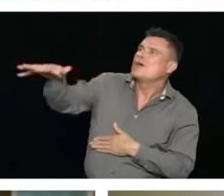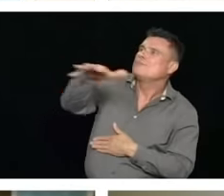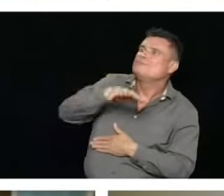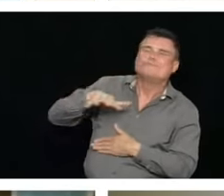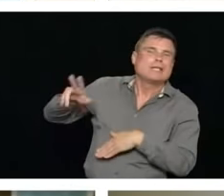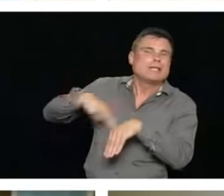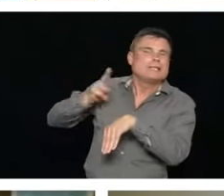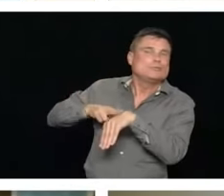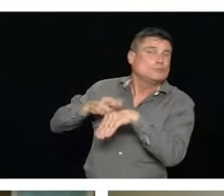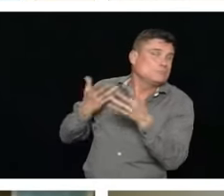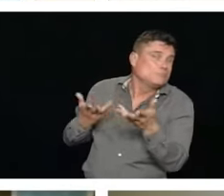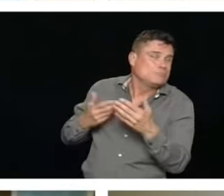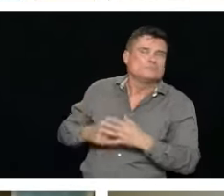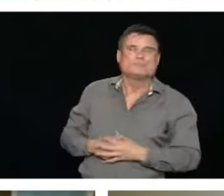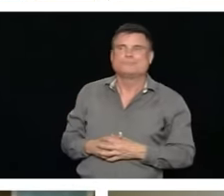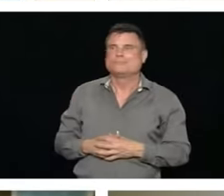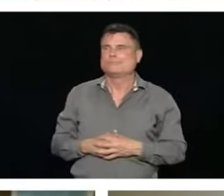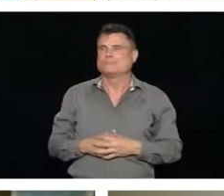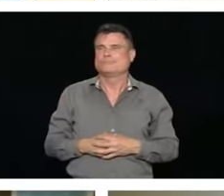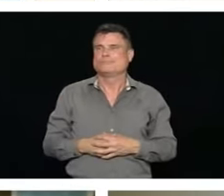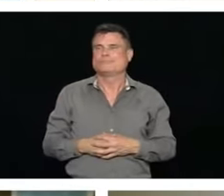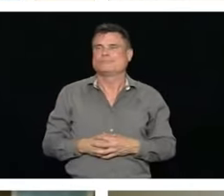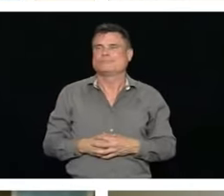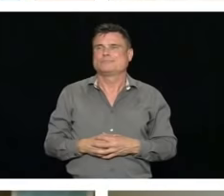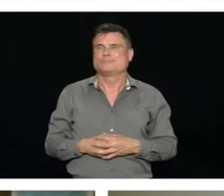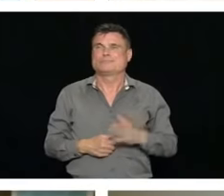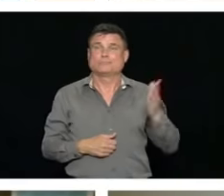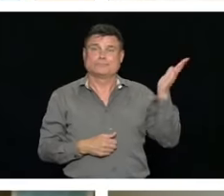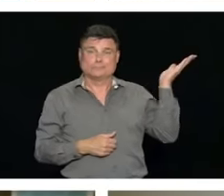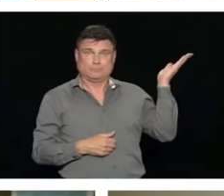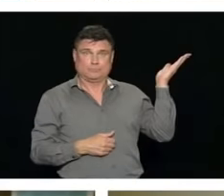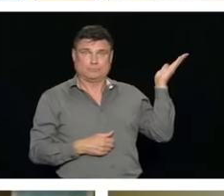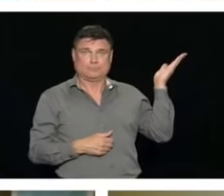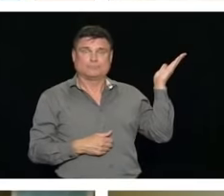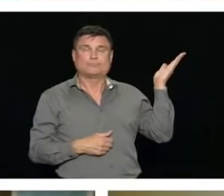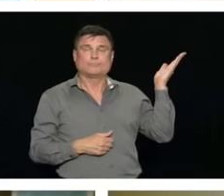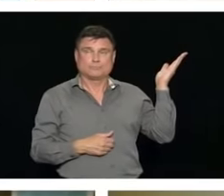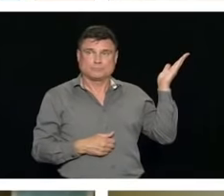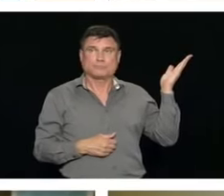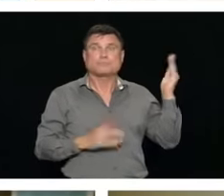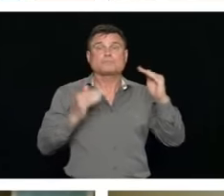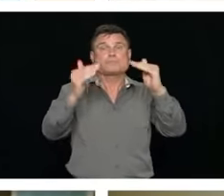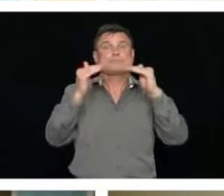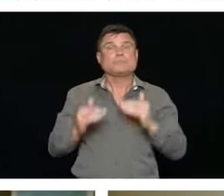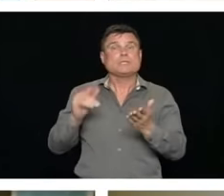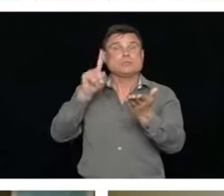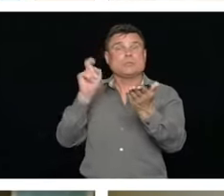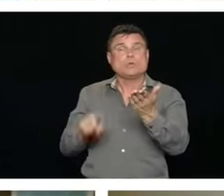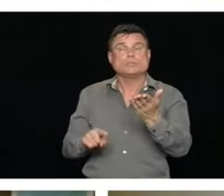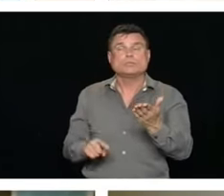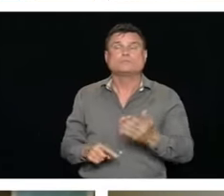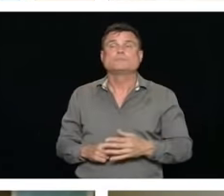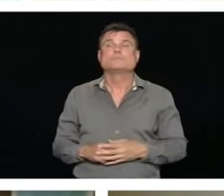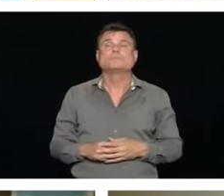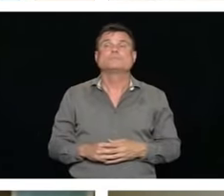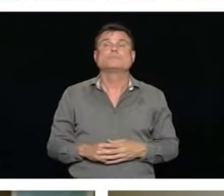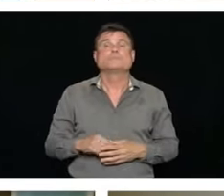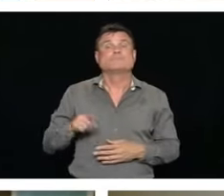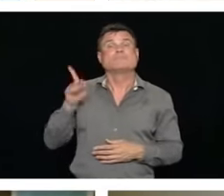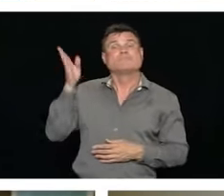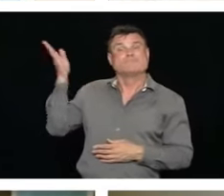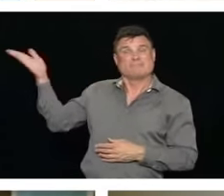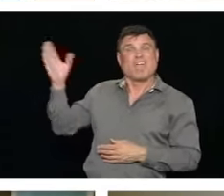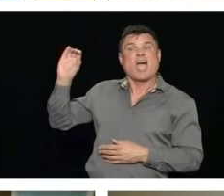And most of the province are waiting. And so why is BC opening up schools? Yeah, I